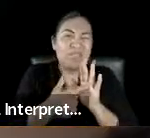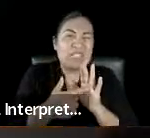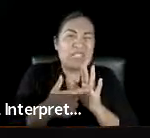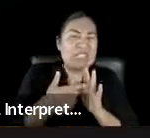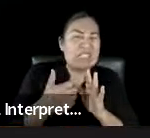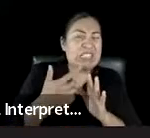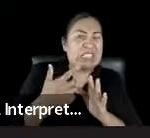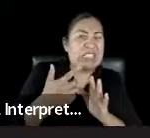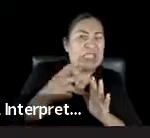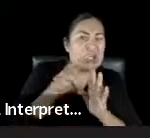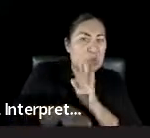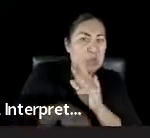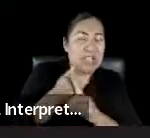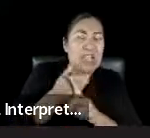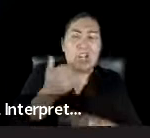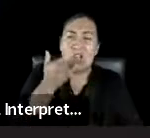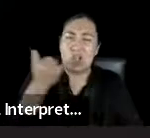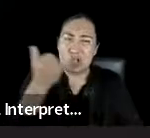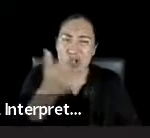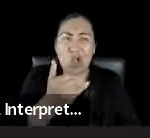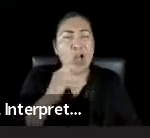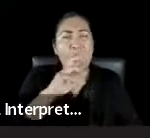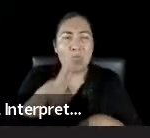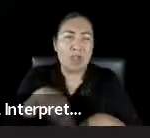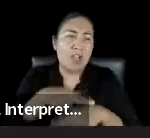Suicide Prevention Lifeline at